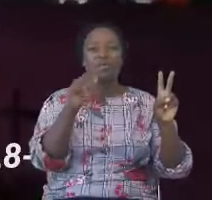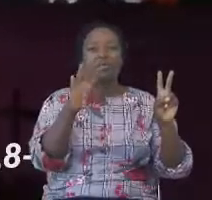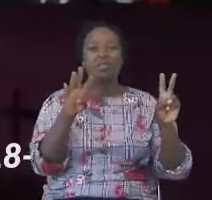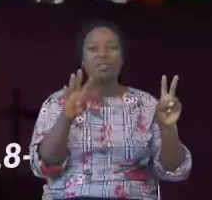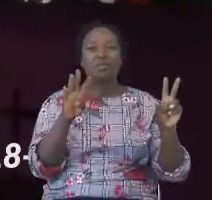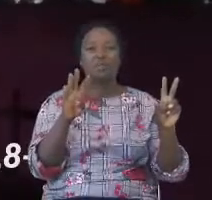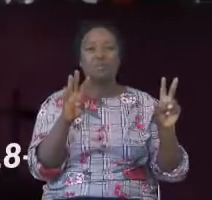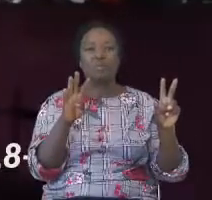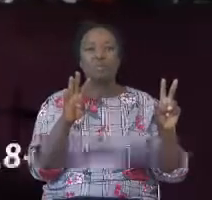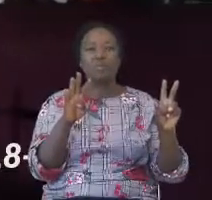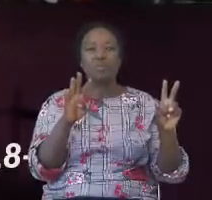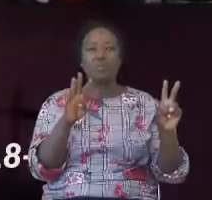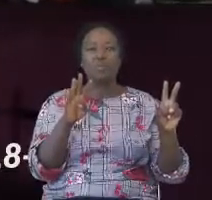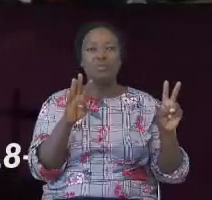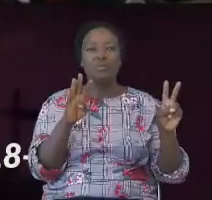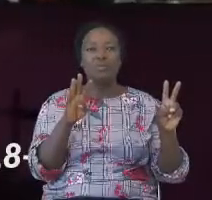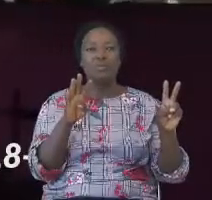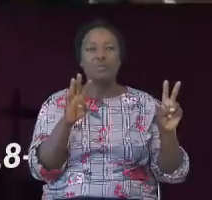chapter 2